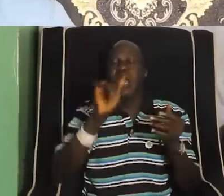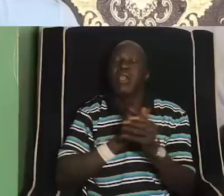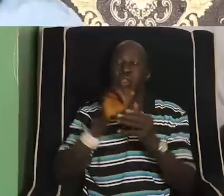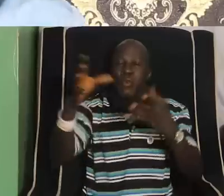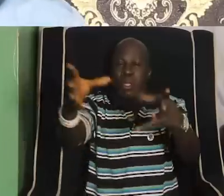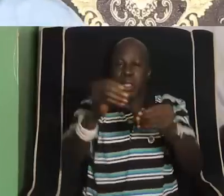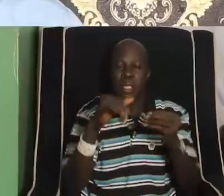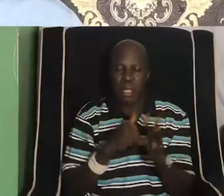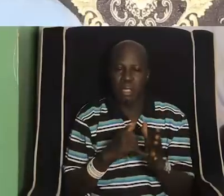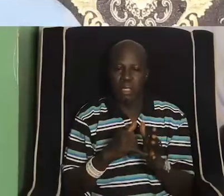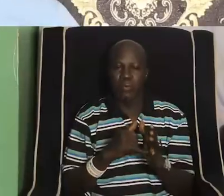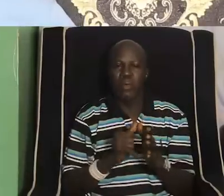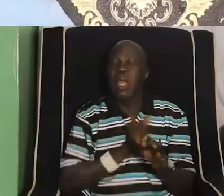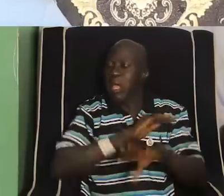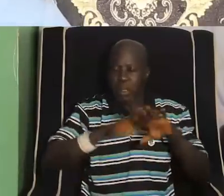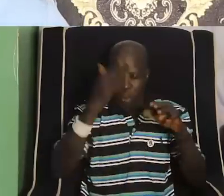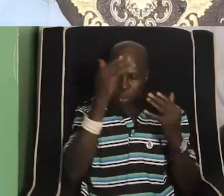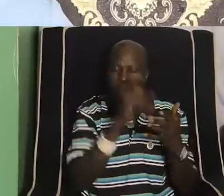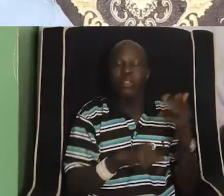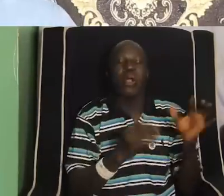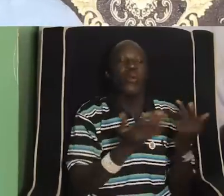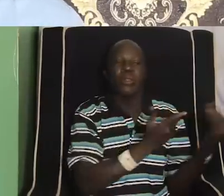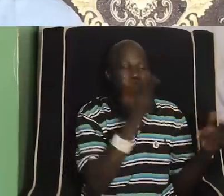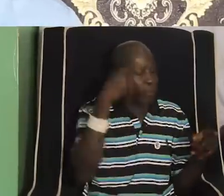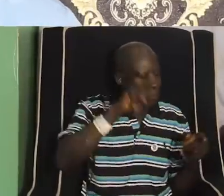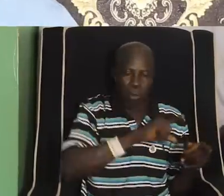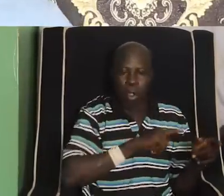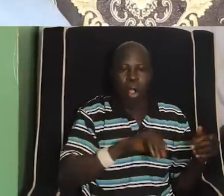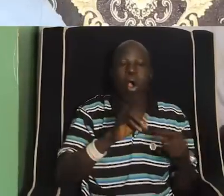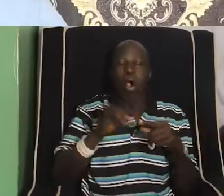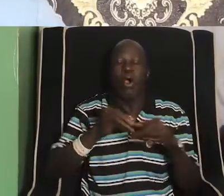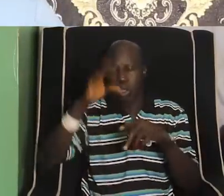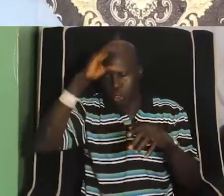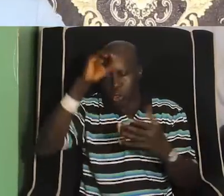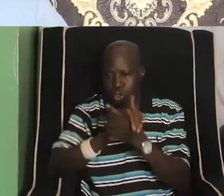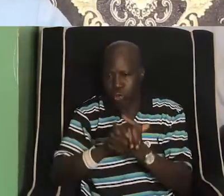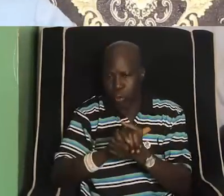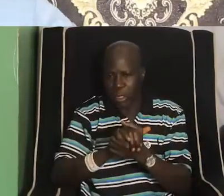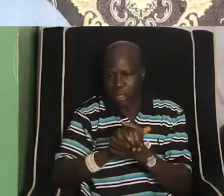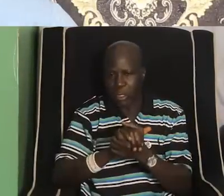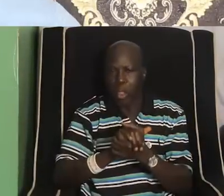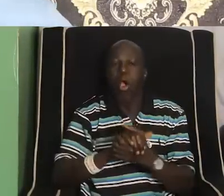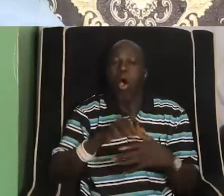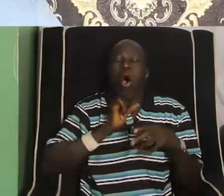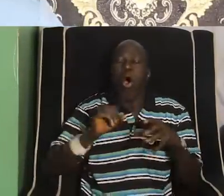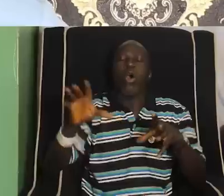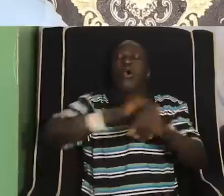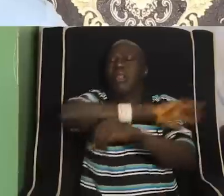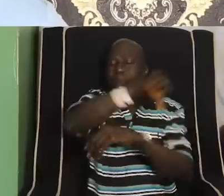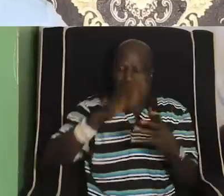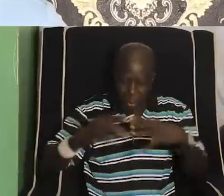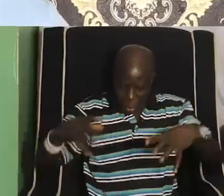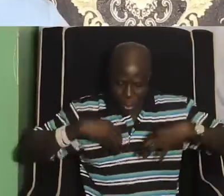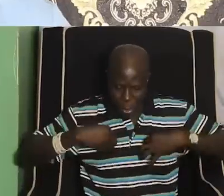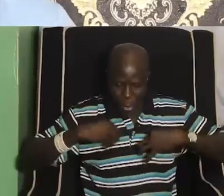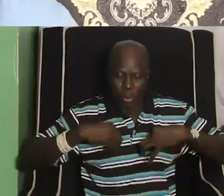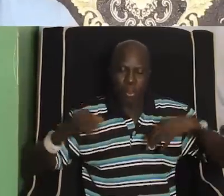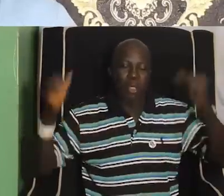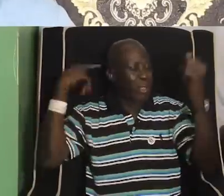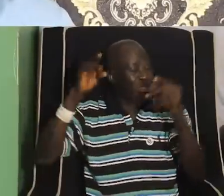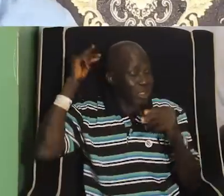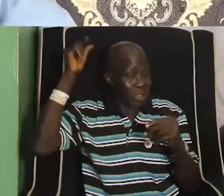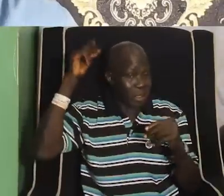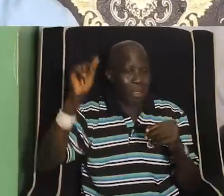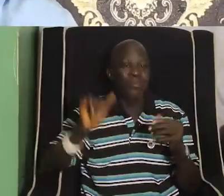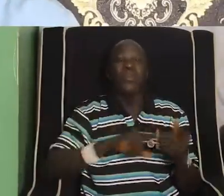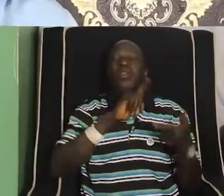gba. Me mo to duro fun. I don't know what to wait. Boya ti oko ni. Whether husband. Won le ti gba so aye re ti pa ti pa. You are taking your